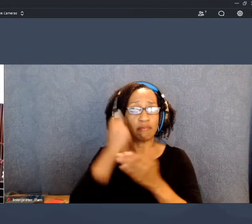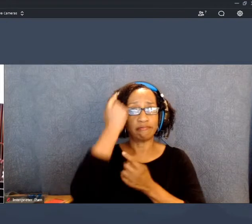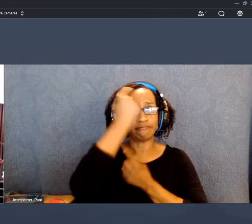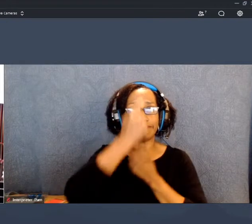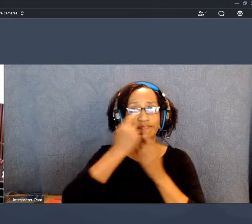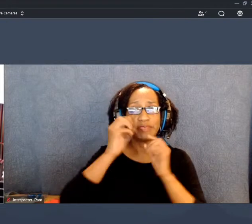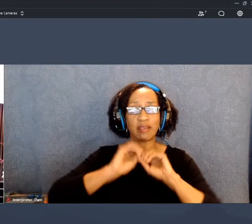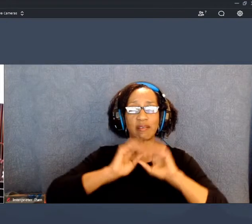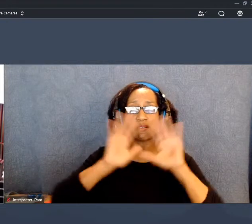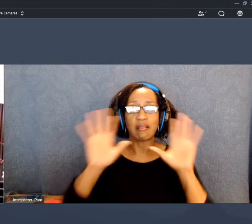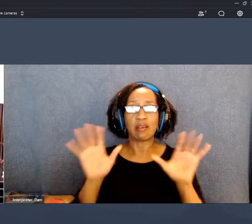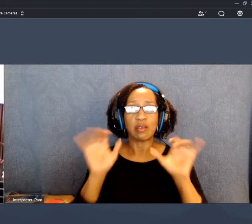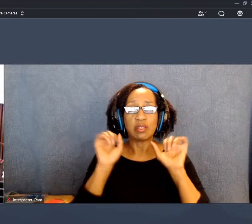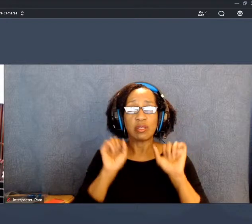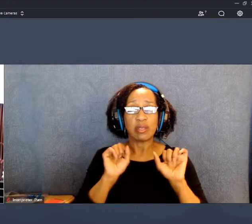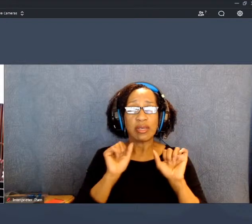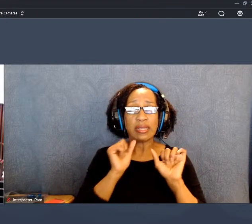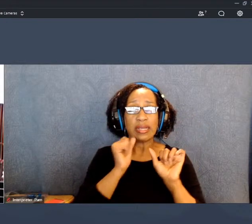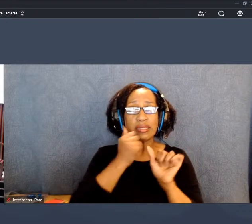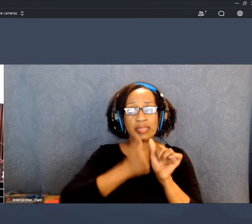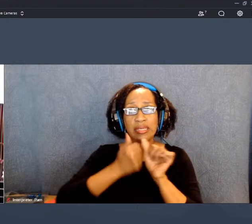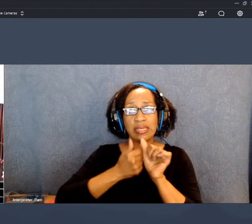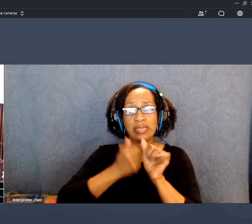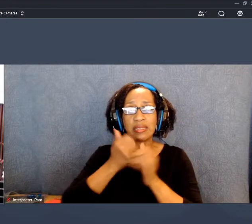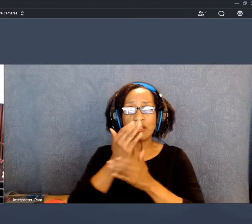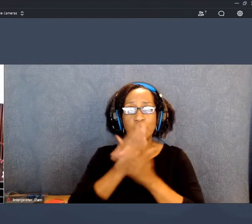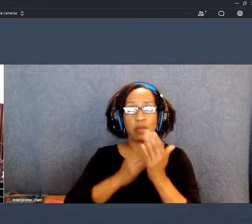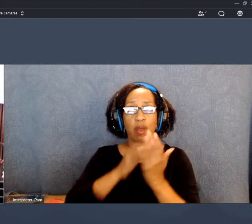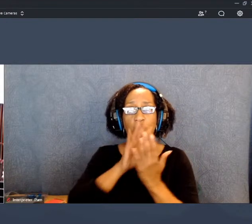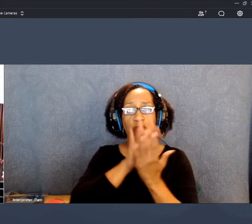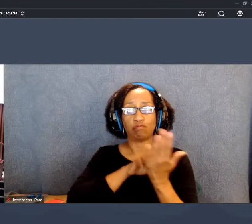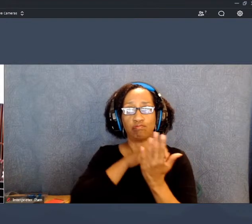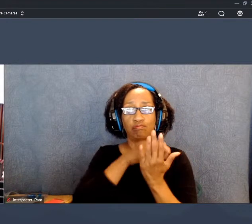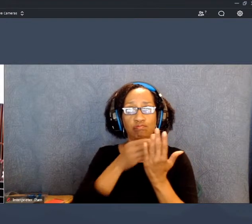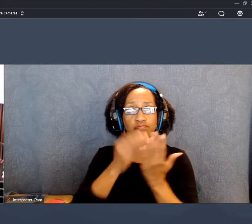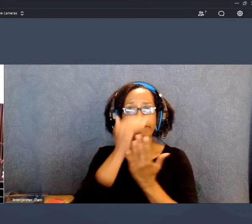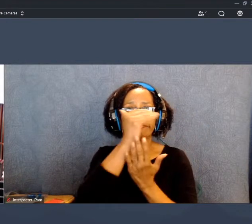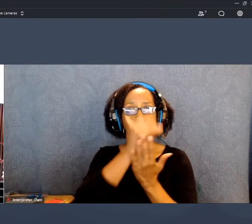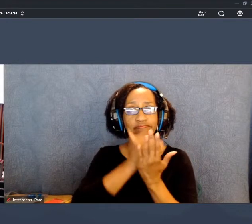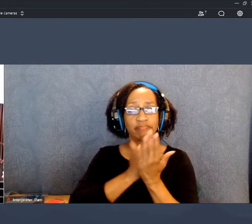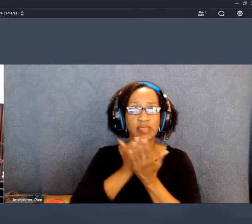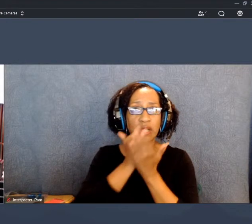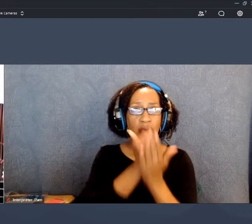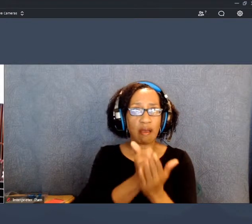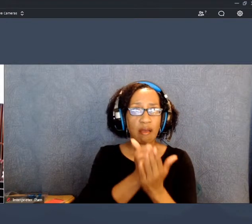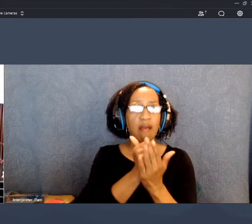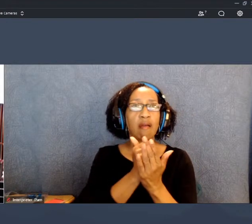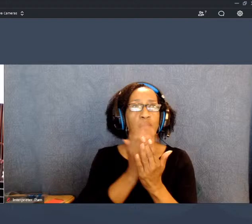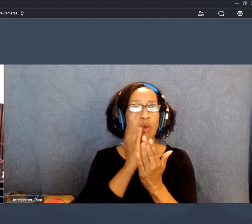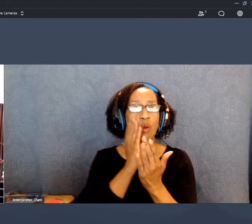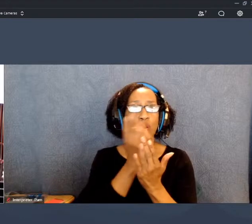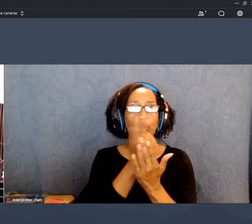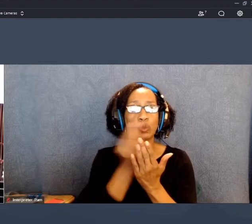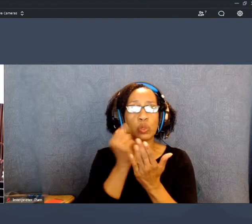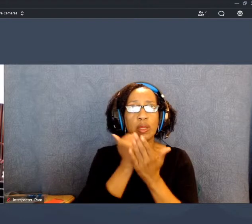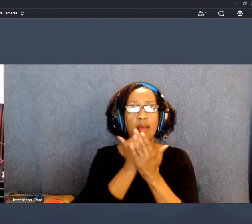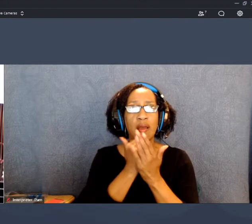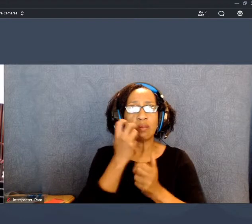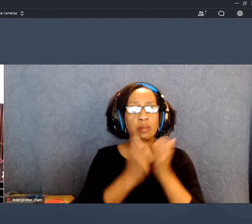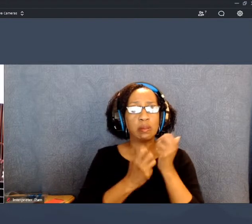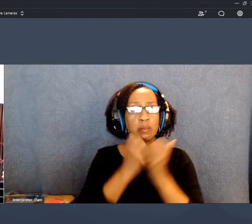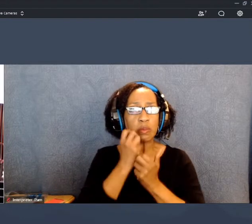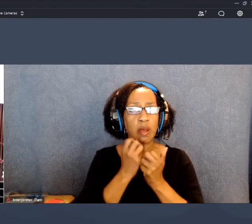effectively tackle each part of today's agenda. Reveal problem areas and show them the best solutions that will